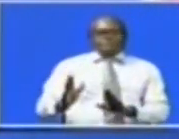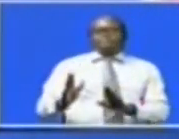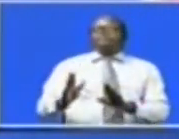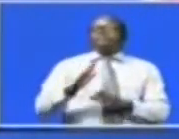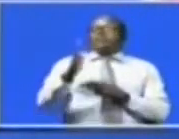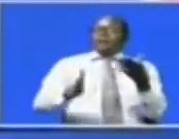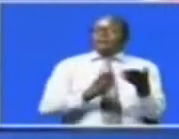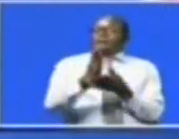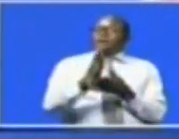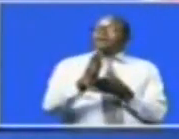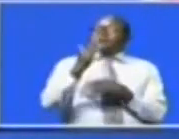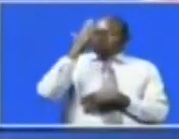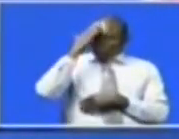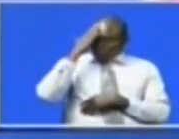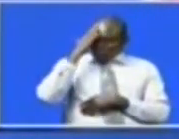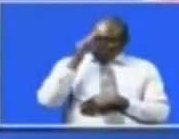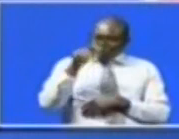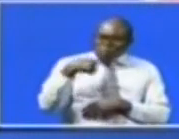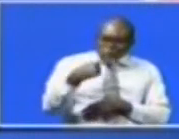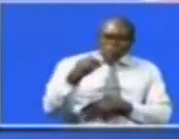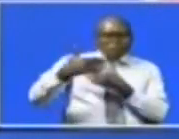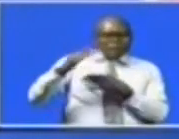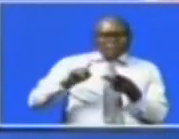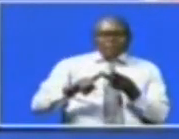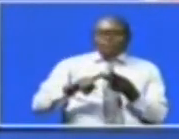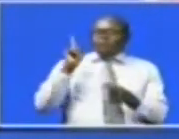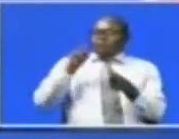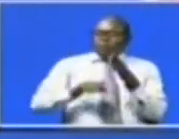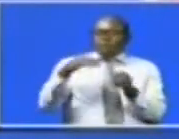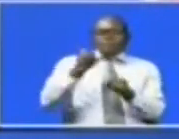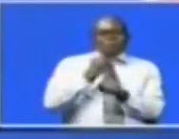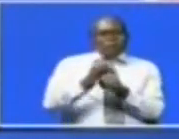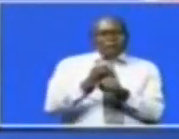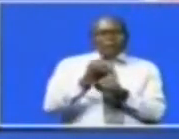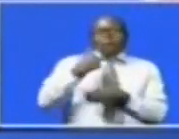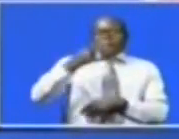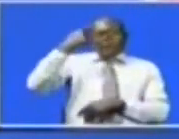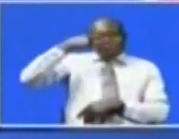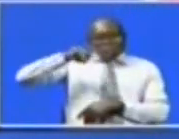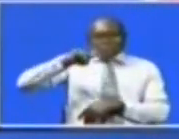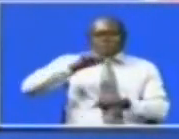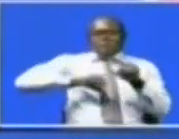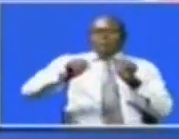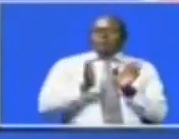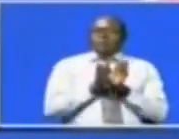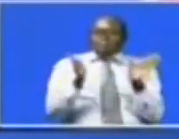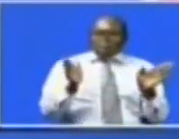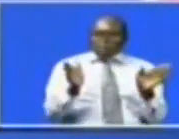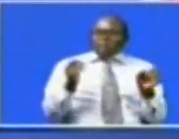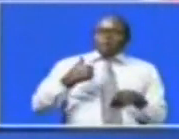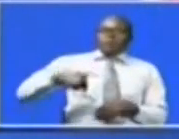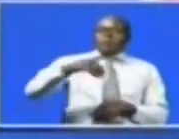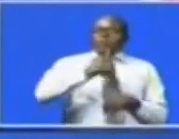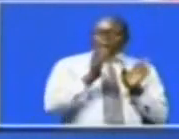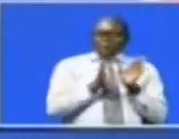and ensuring you know his identity, we know what he does, because policing is about public policy. We have